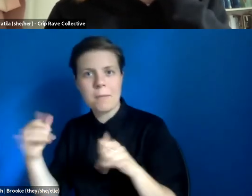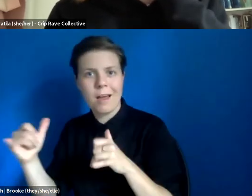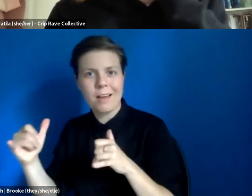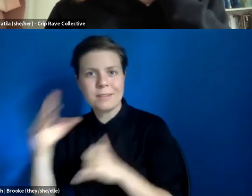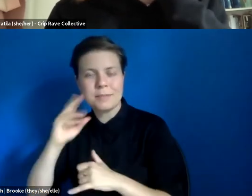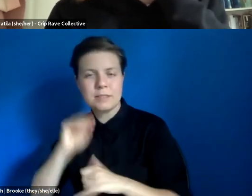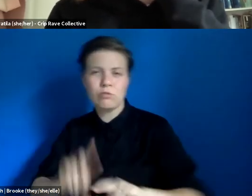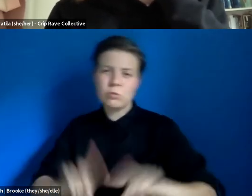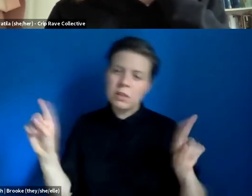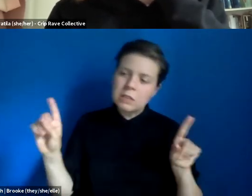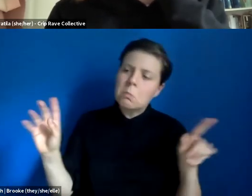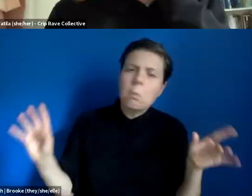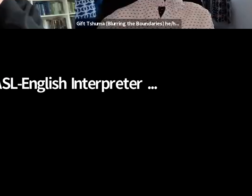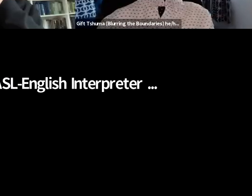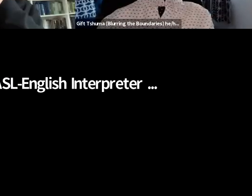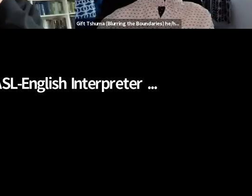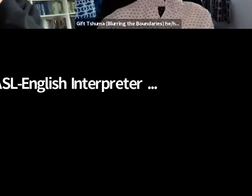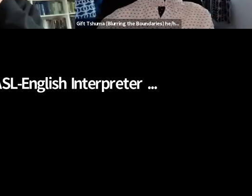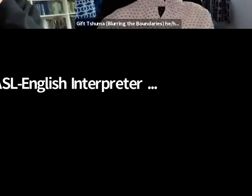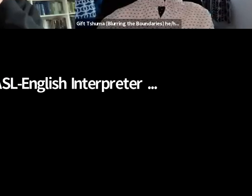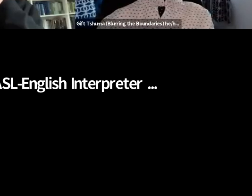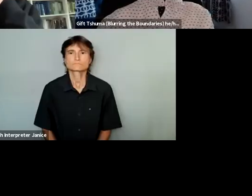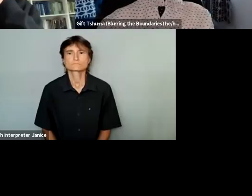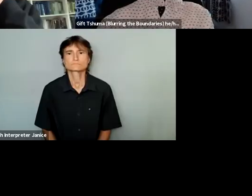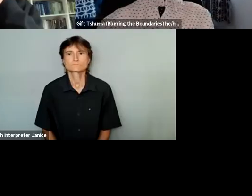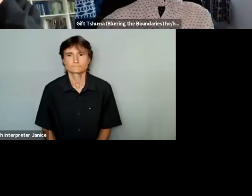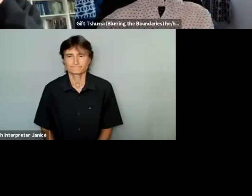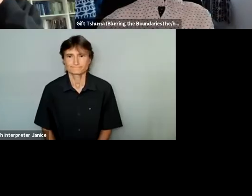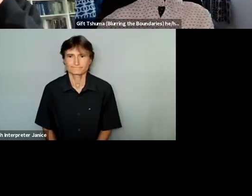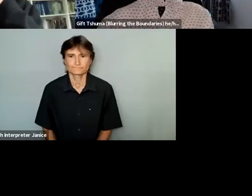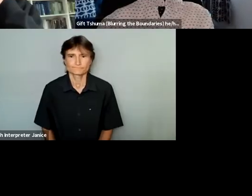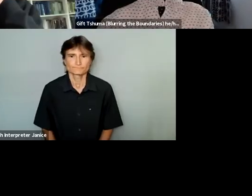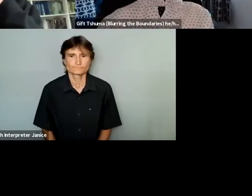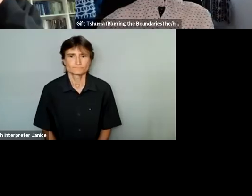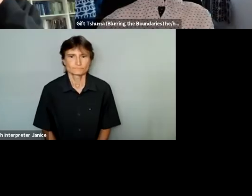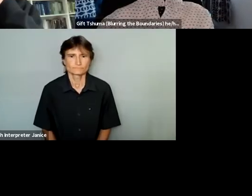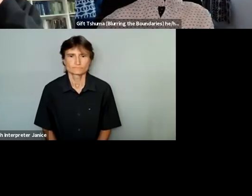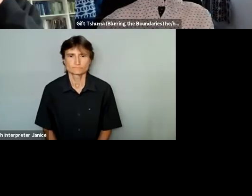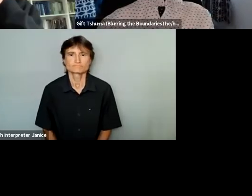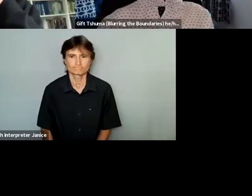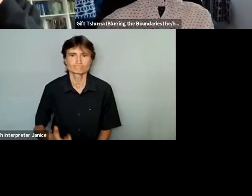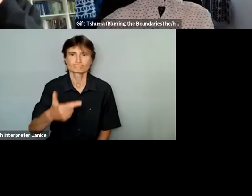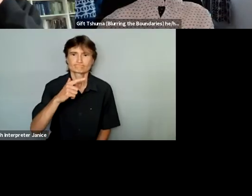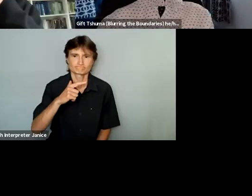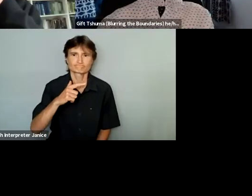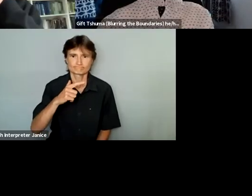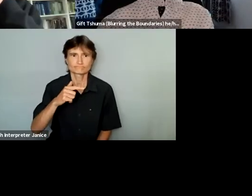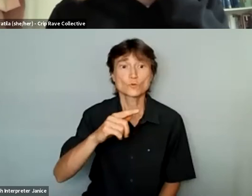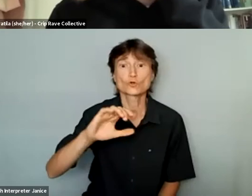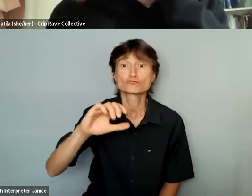Absolutely. I mean, I was curious, I was listening to a piece earlier on